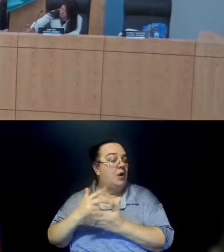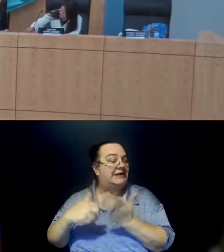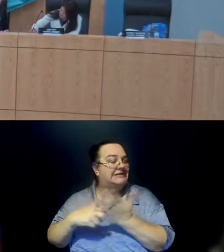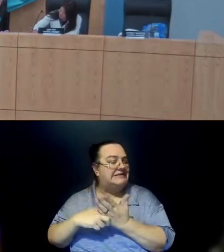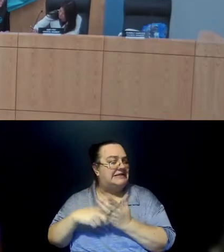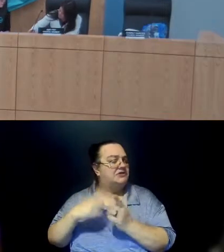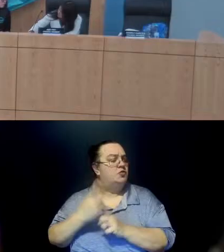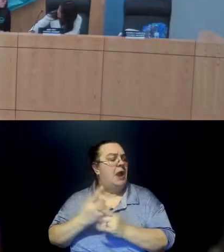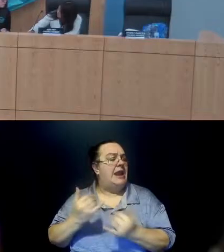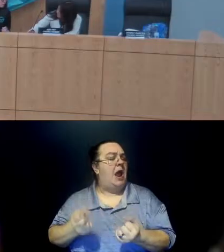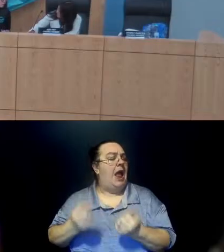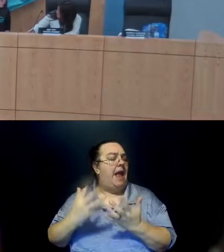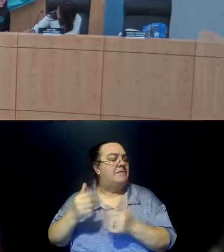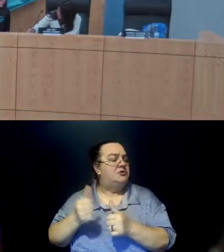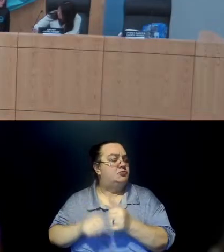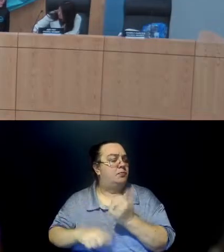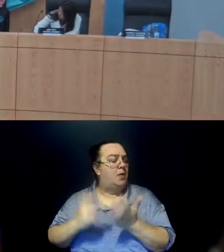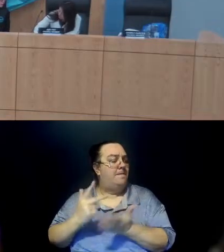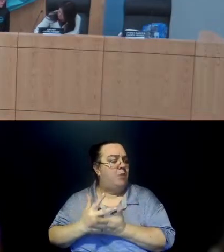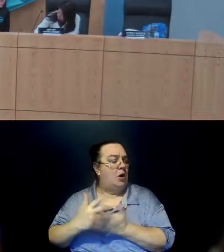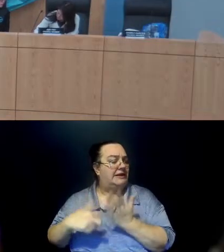now?